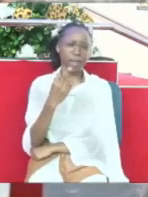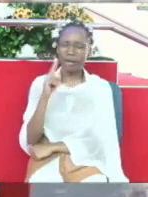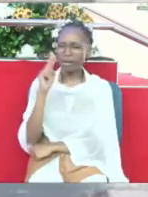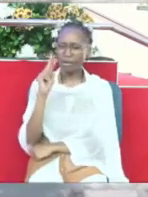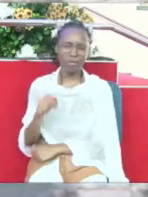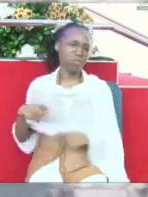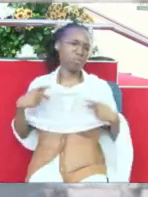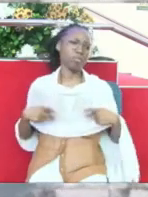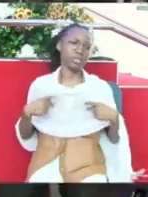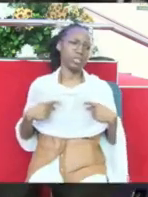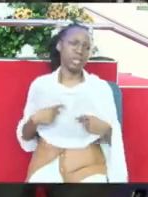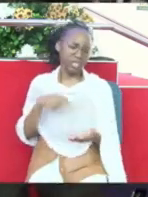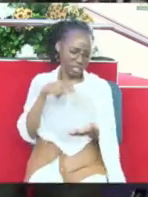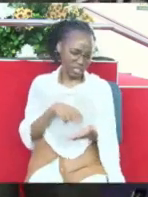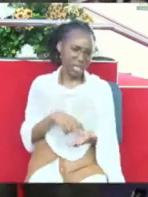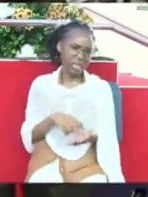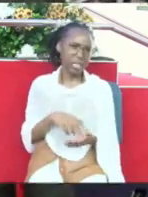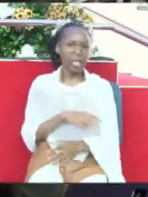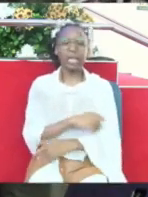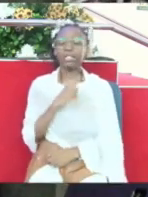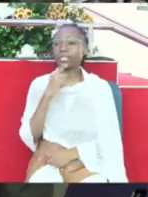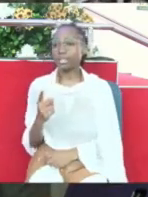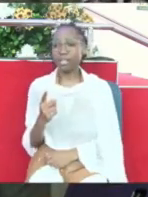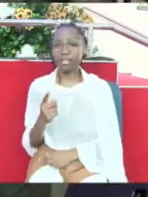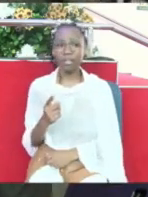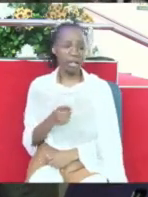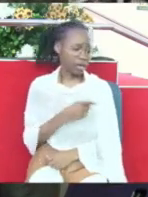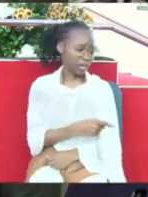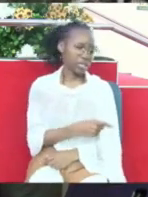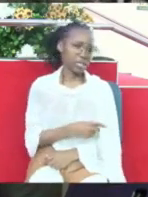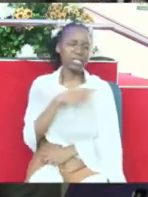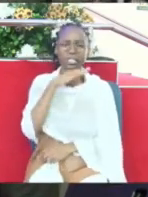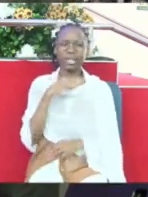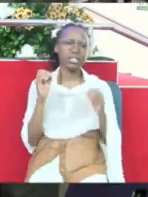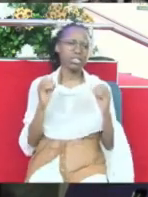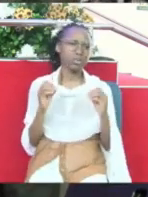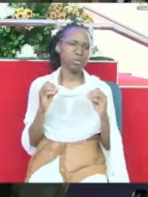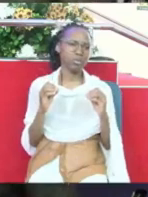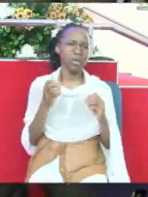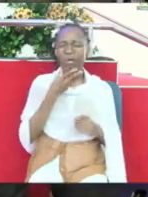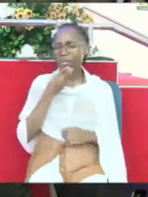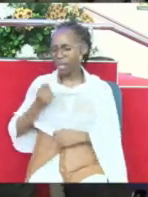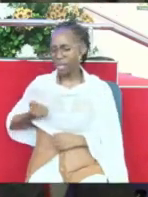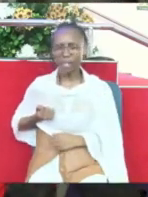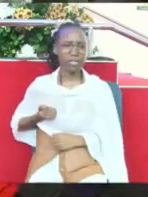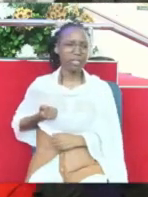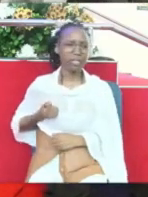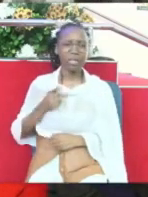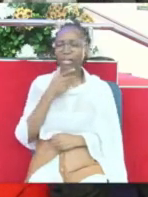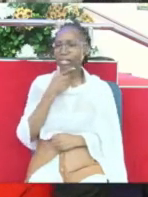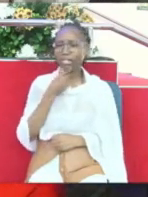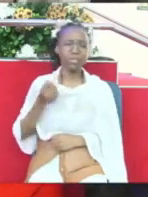he was not dead. Hakuna mtu angesimama kupinga kwamba hakuwa ameaga dunia. My brother, my sister. Ndugu yangu, dada yangu. It is time to arise.